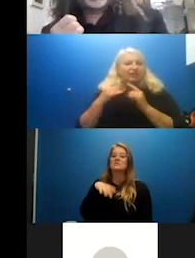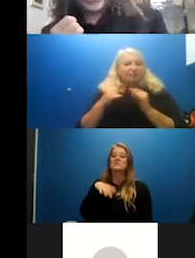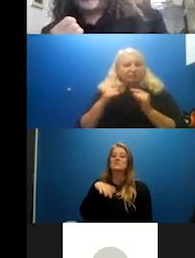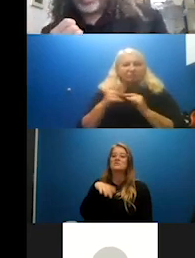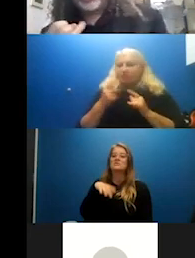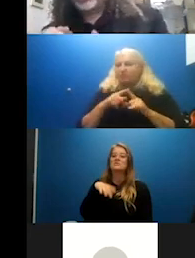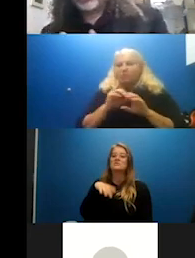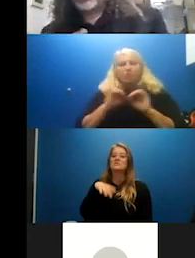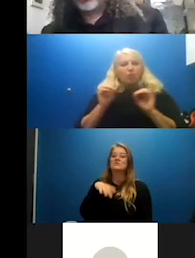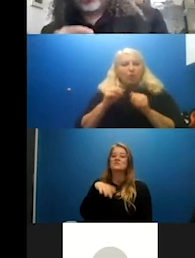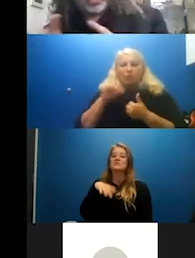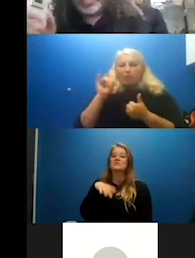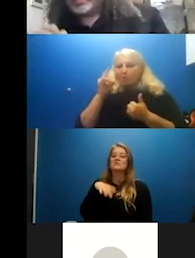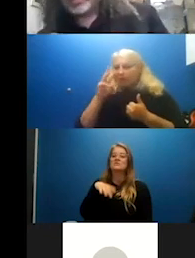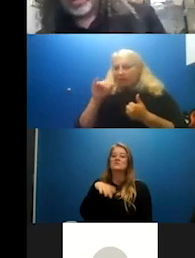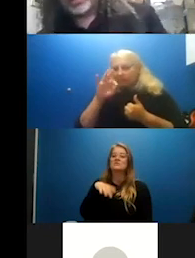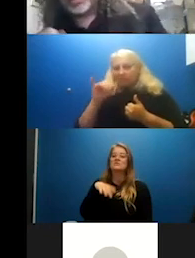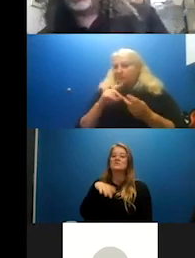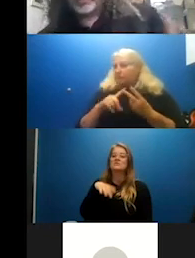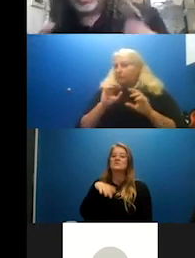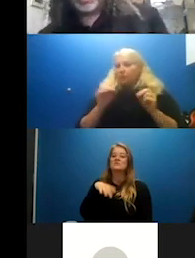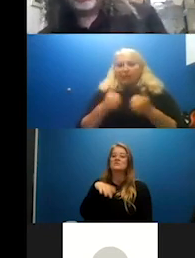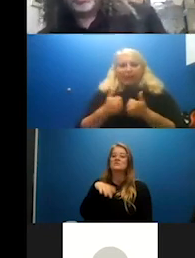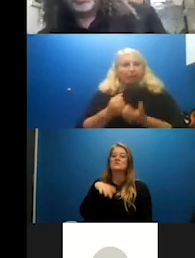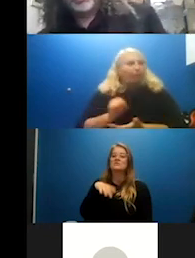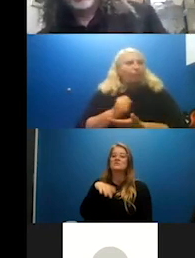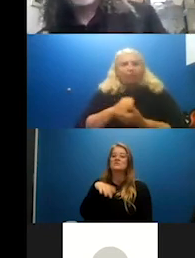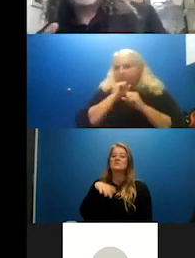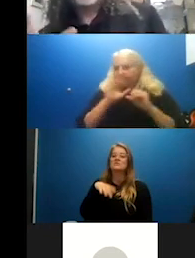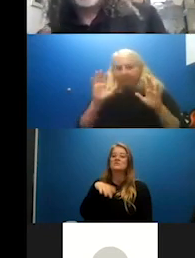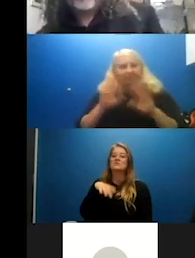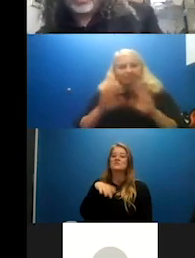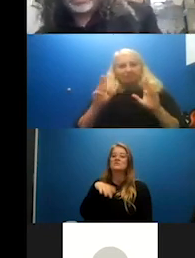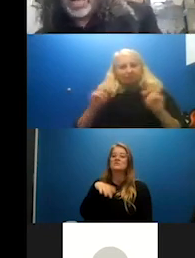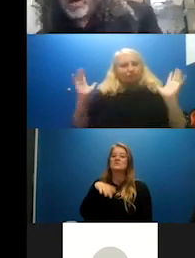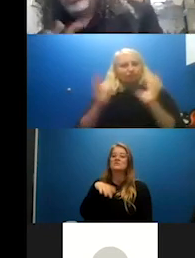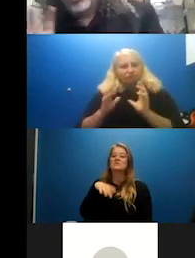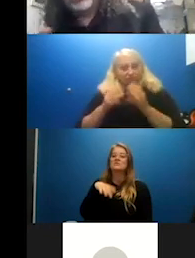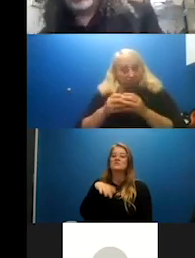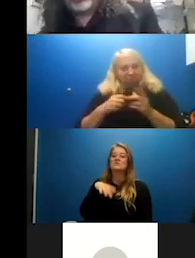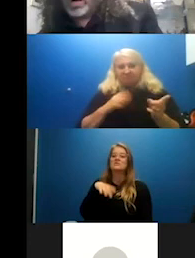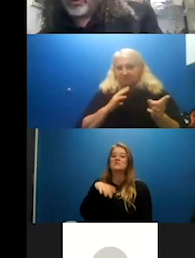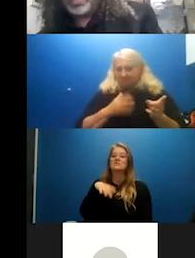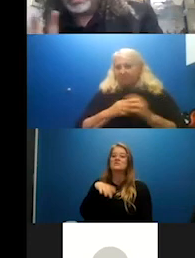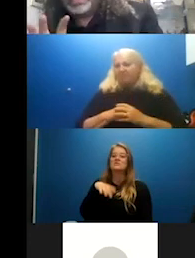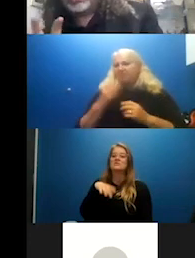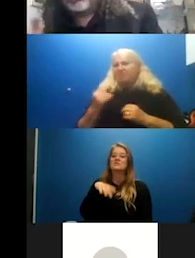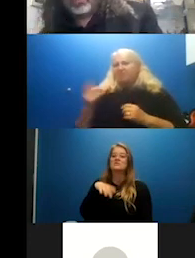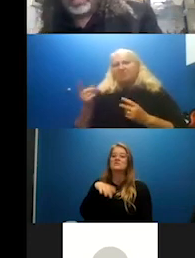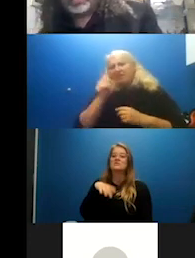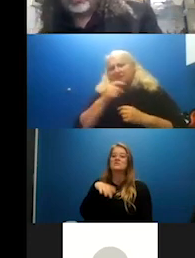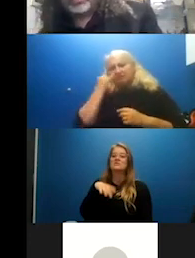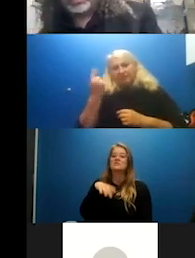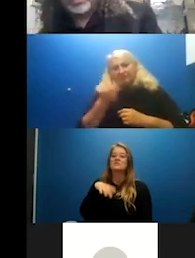access to Wi-Fi, so there's no games or anything like that. People are together. Then they identified how doing this would offer each of the